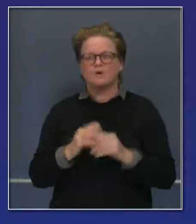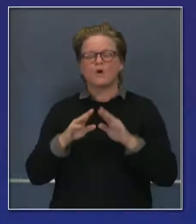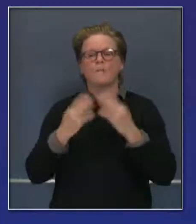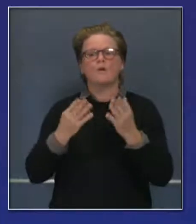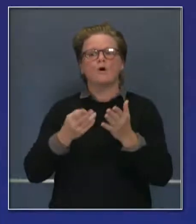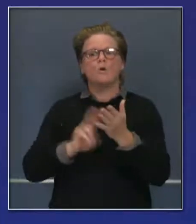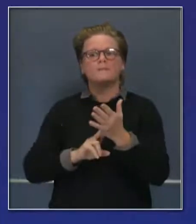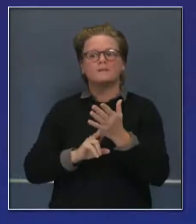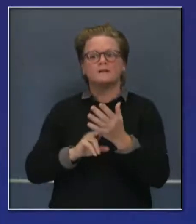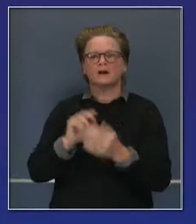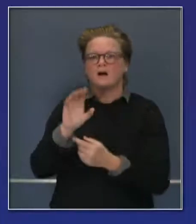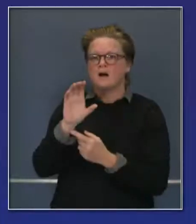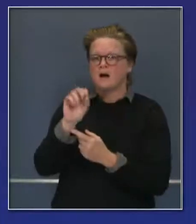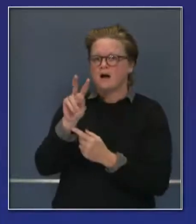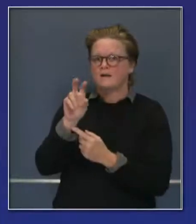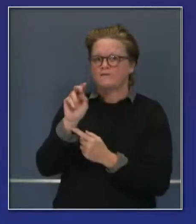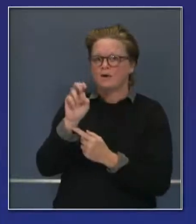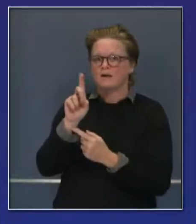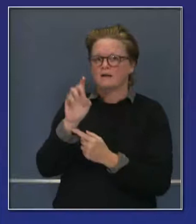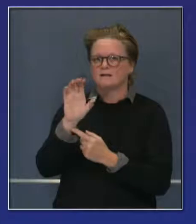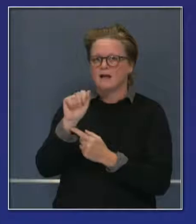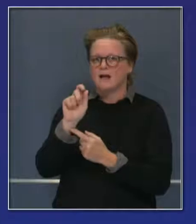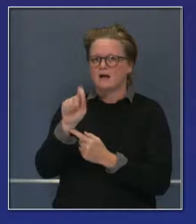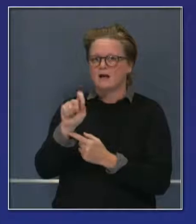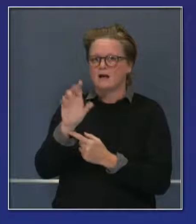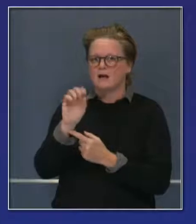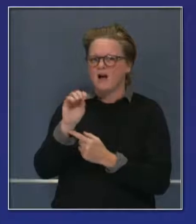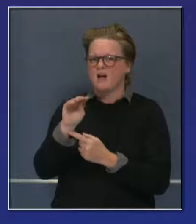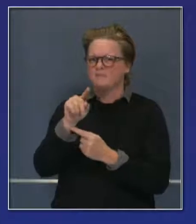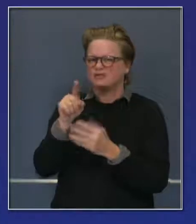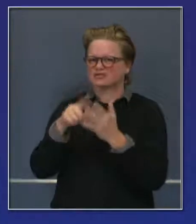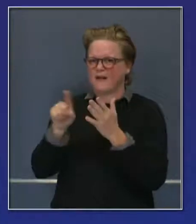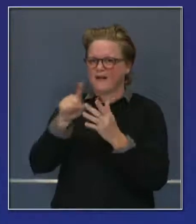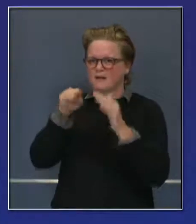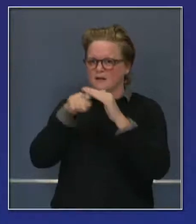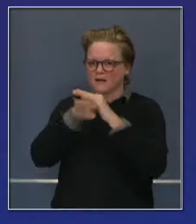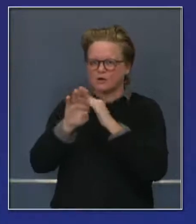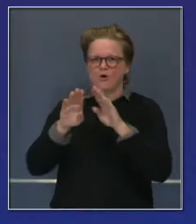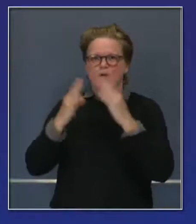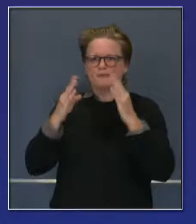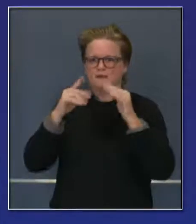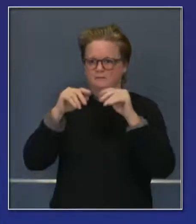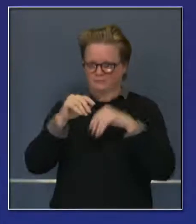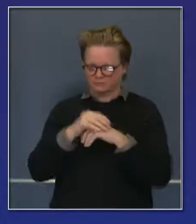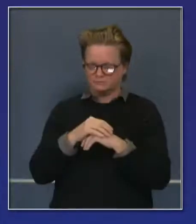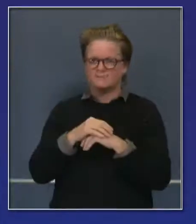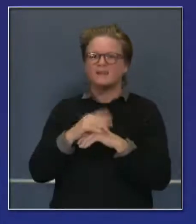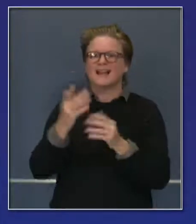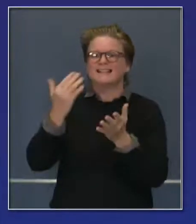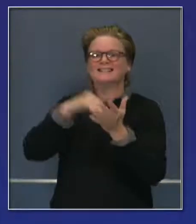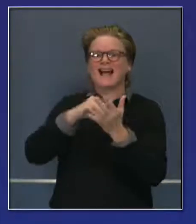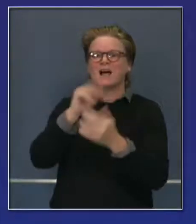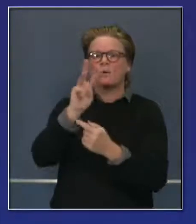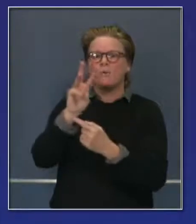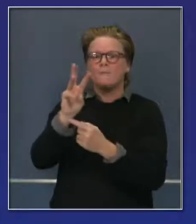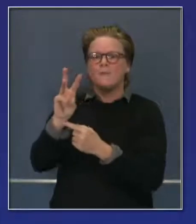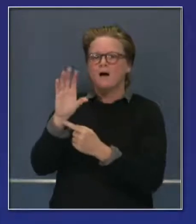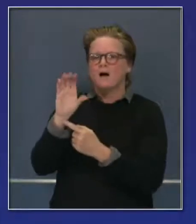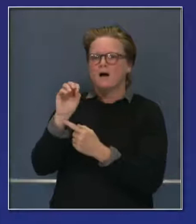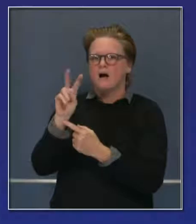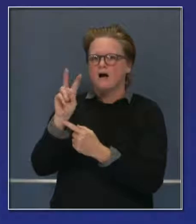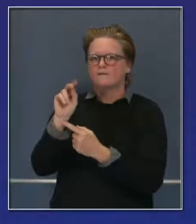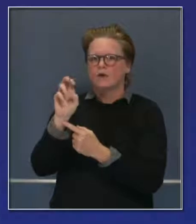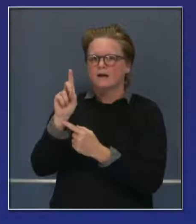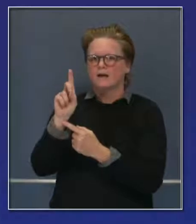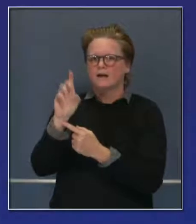sign up now, coveredca.com. You'll have coverage January 1. We want to leave no one behind. The governor was